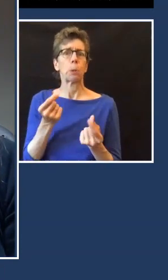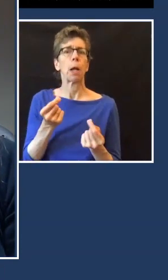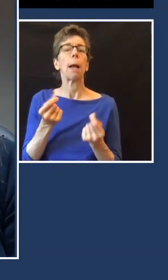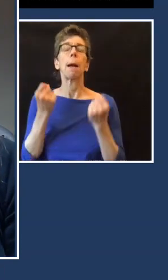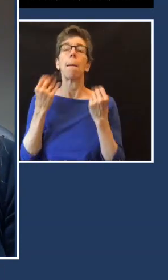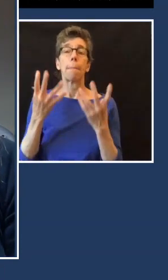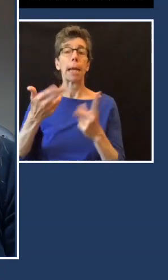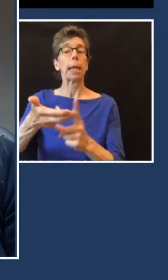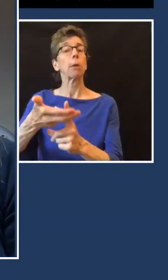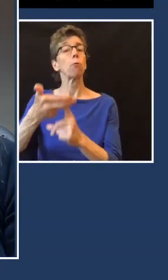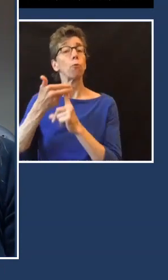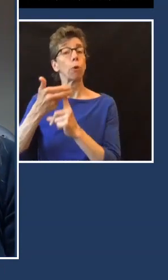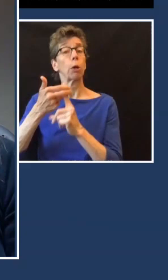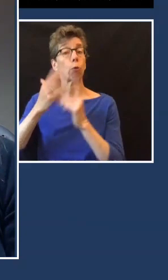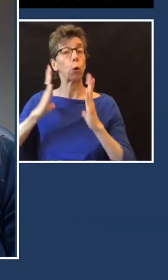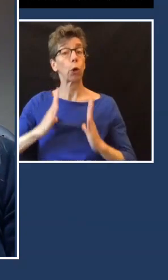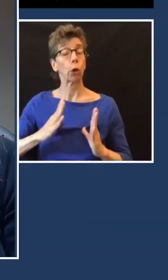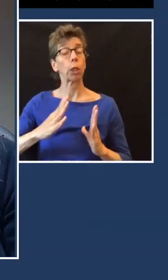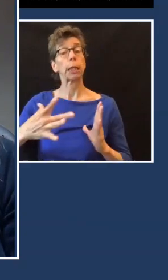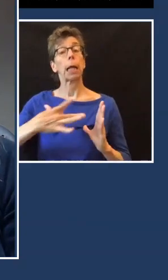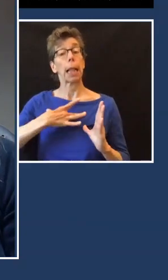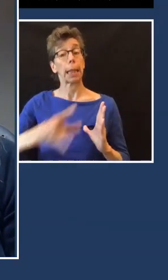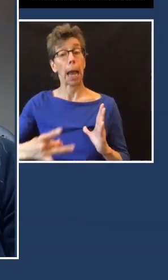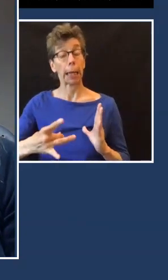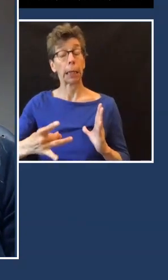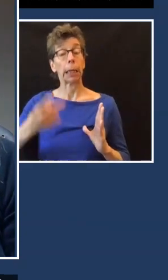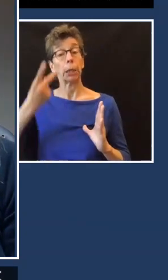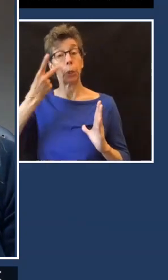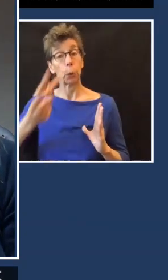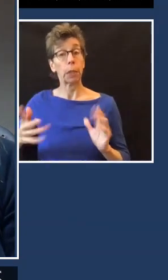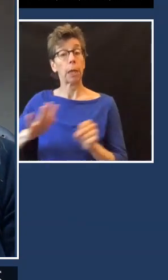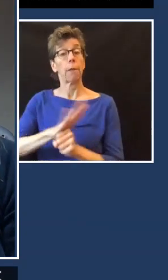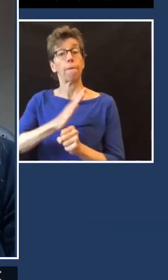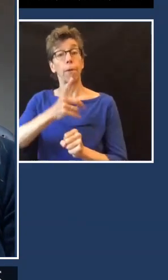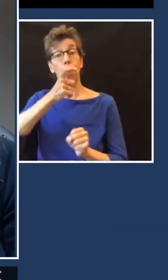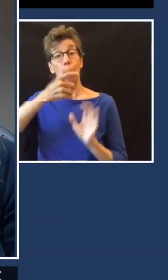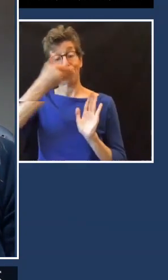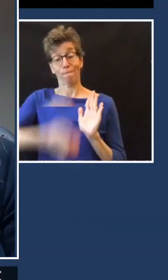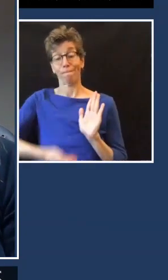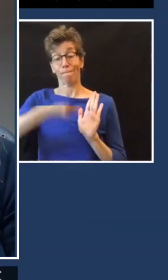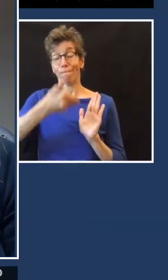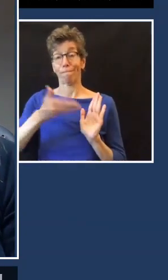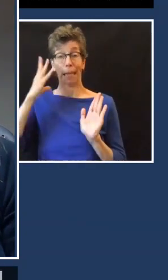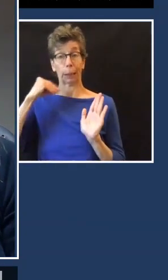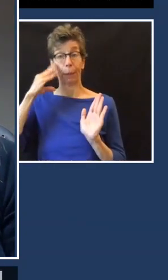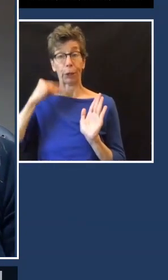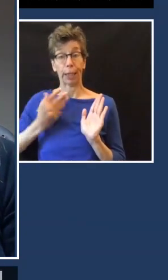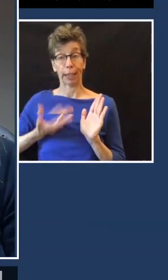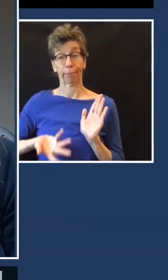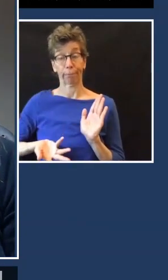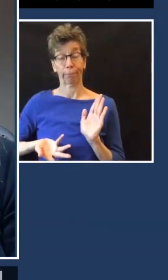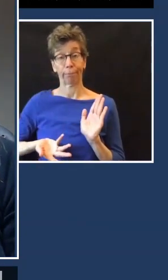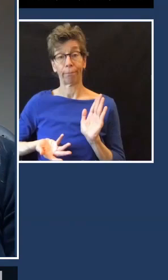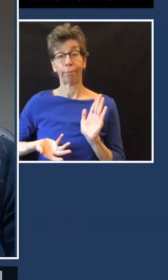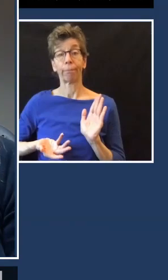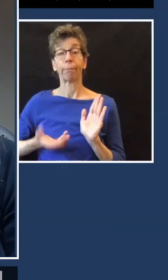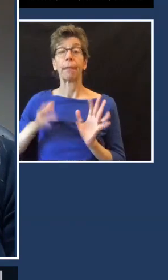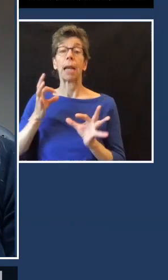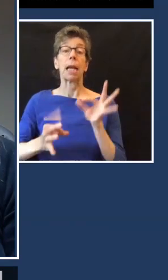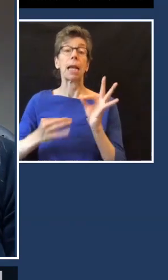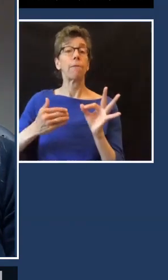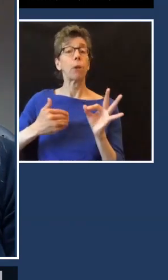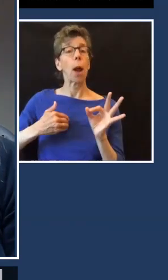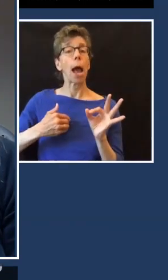like to see as much of you as possible. So if you have some awesome accolades or achievements